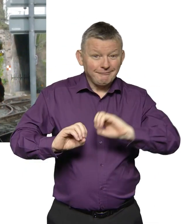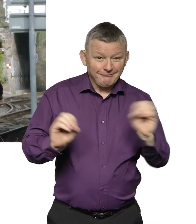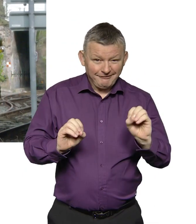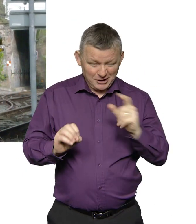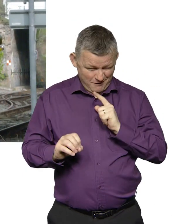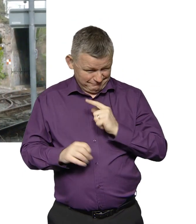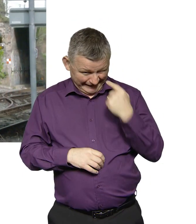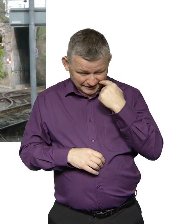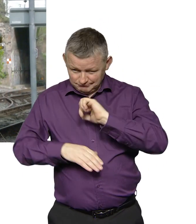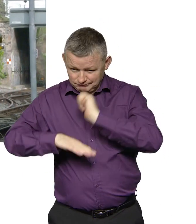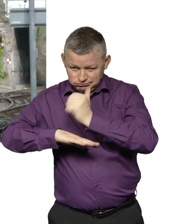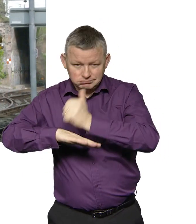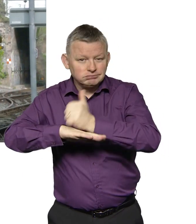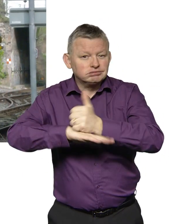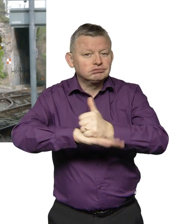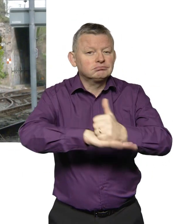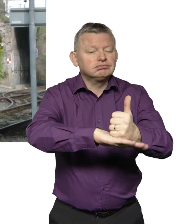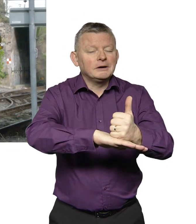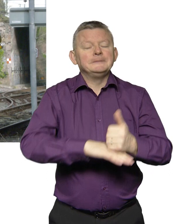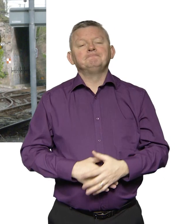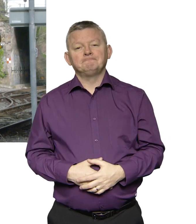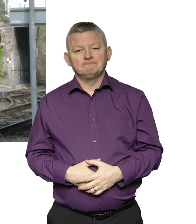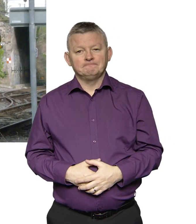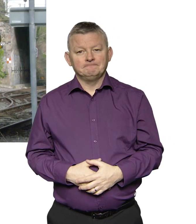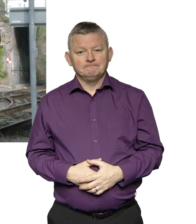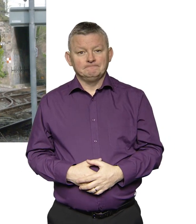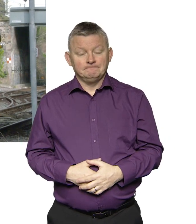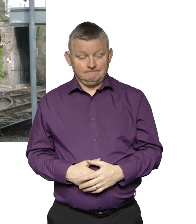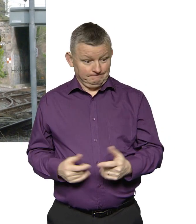running, and it made the installation an altogether easier task.